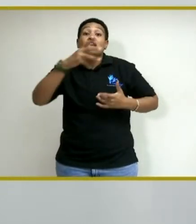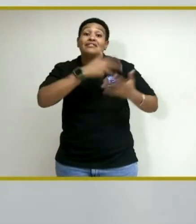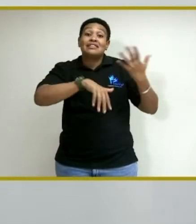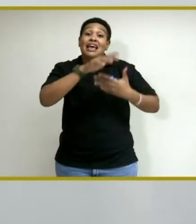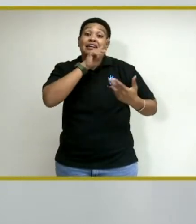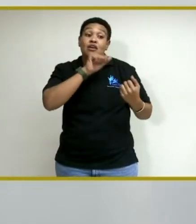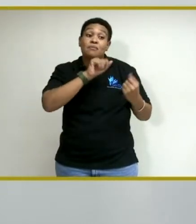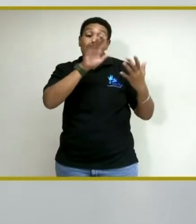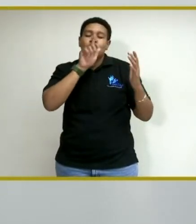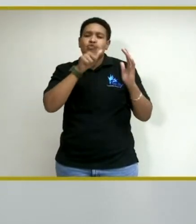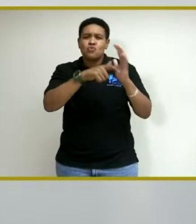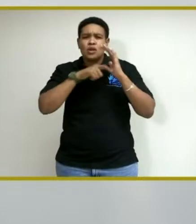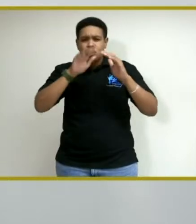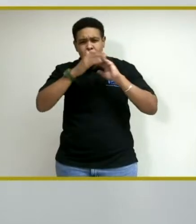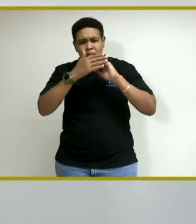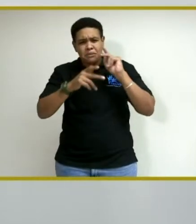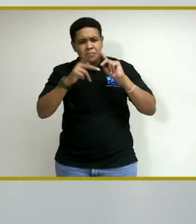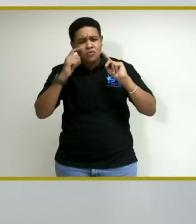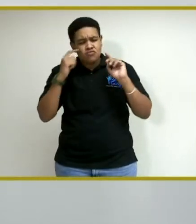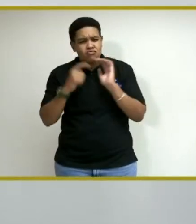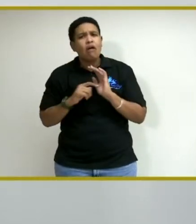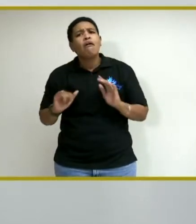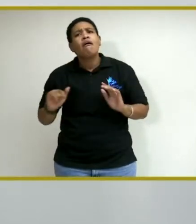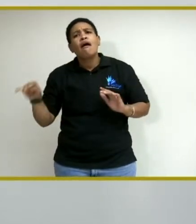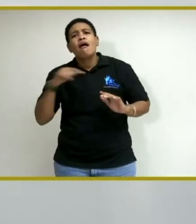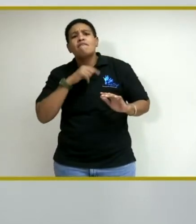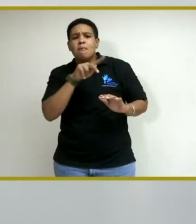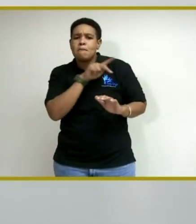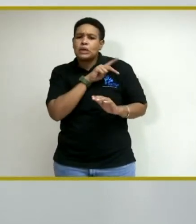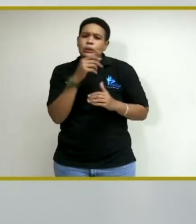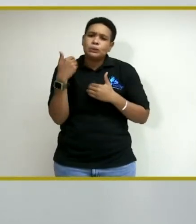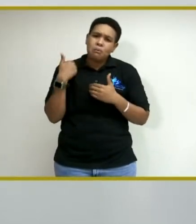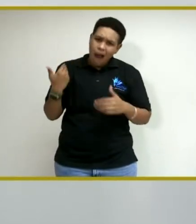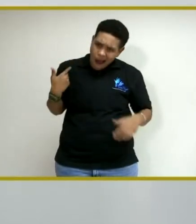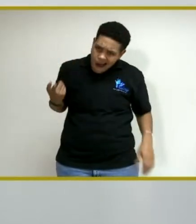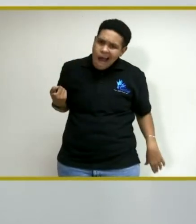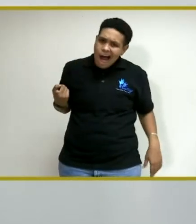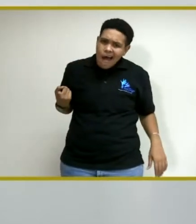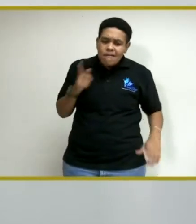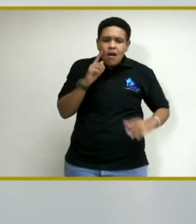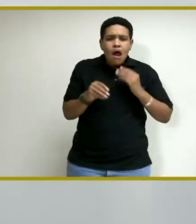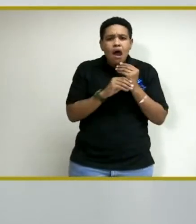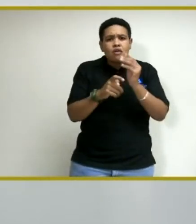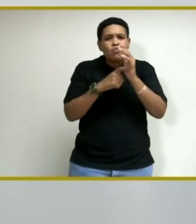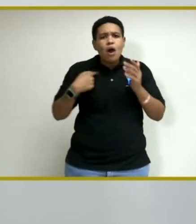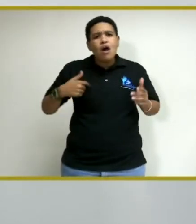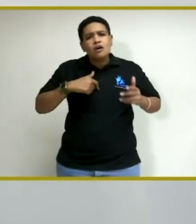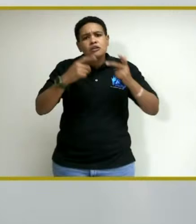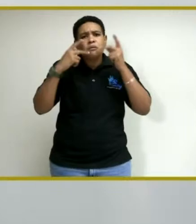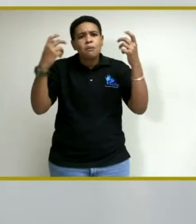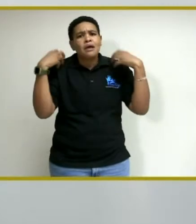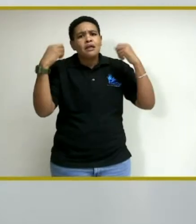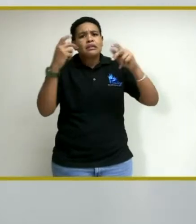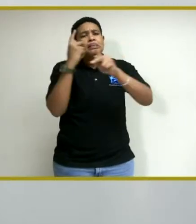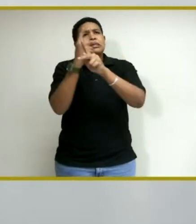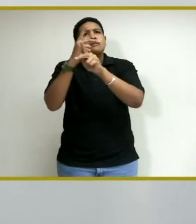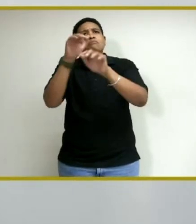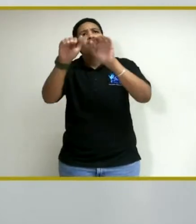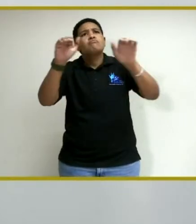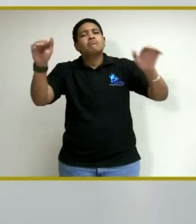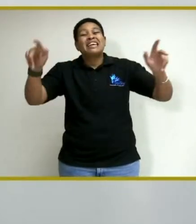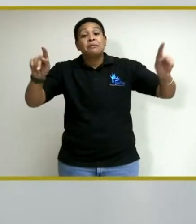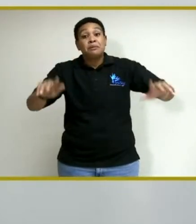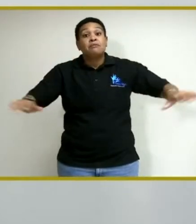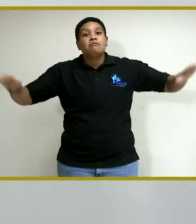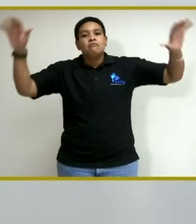requires Jamaicans to recognize that they have a personal responsibility. And it requires us in public health to continue to remind the population